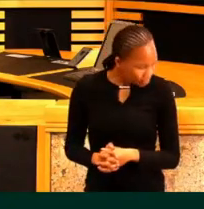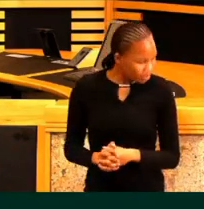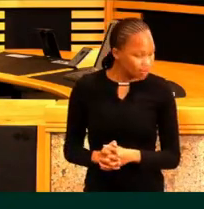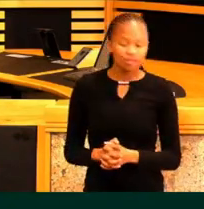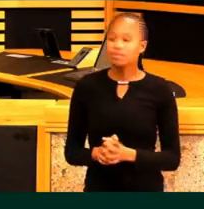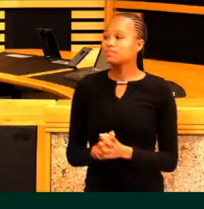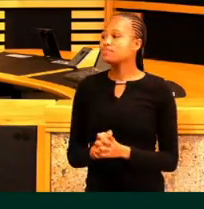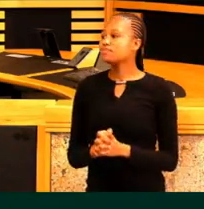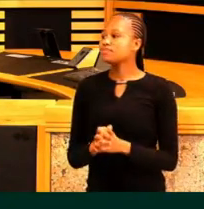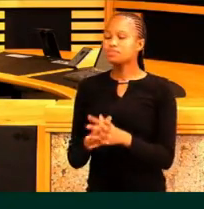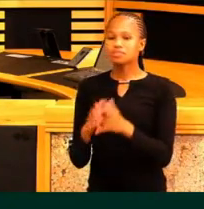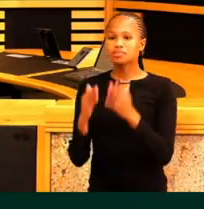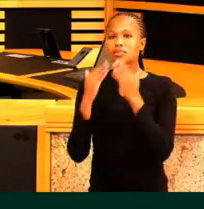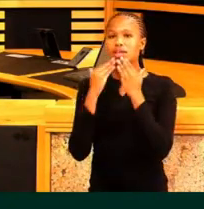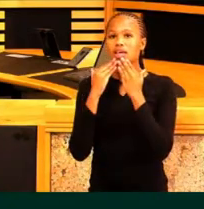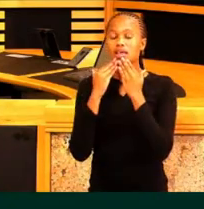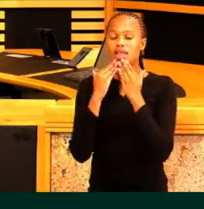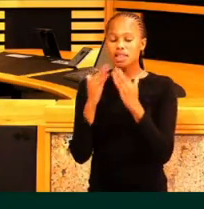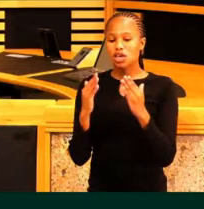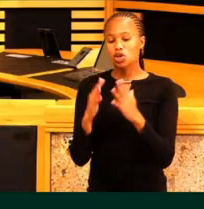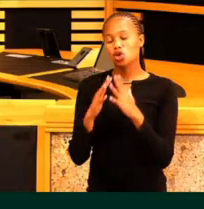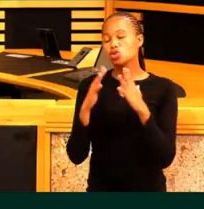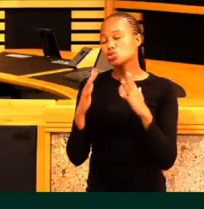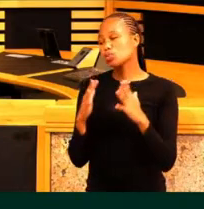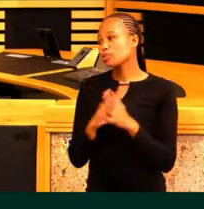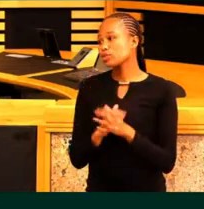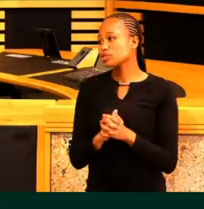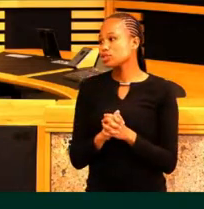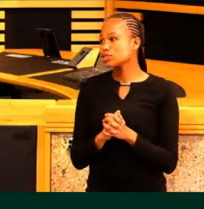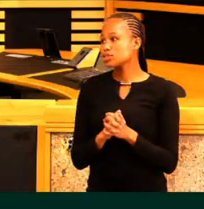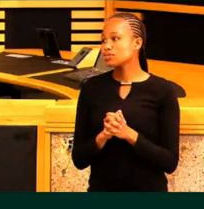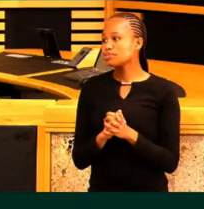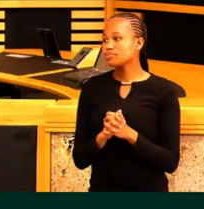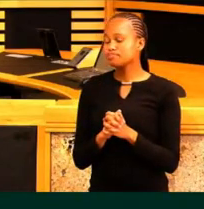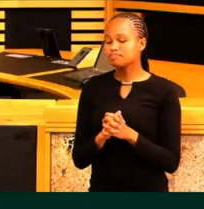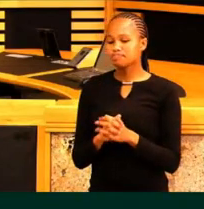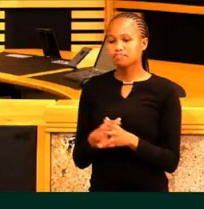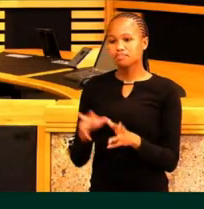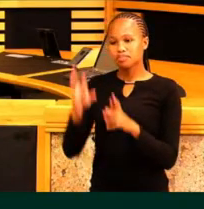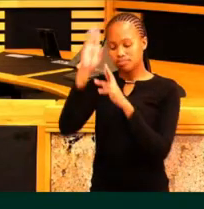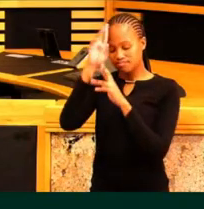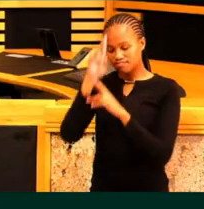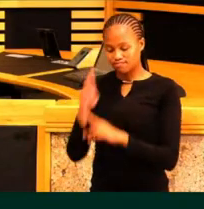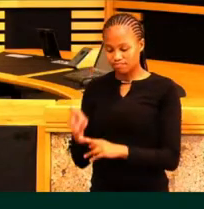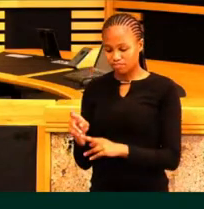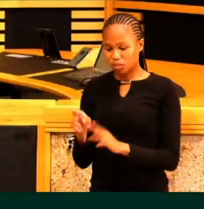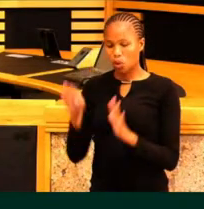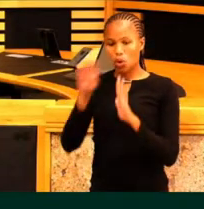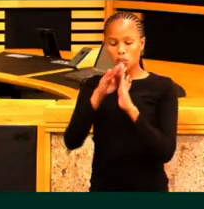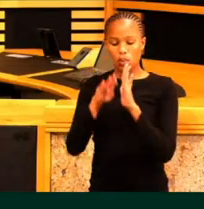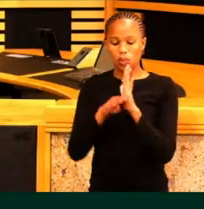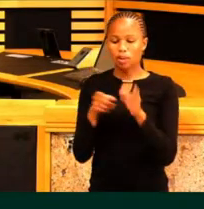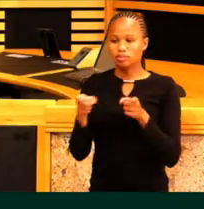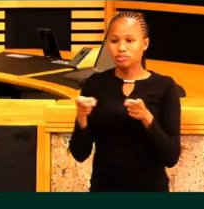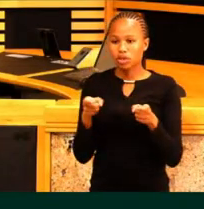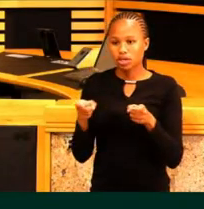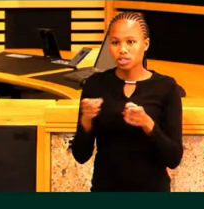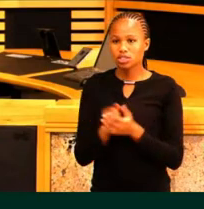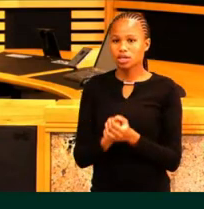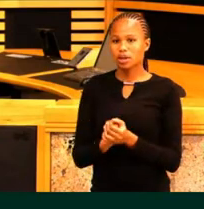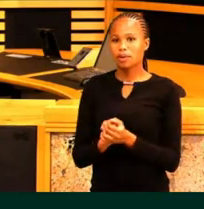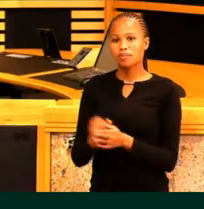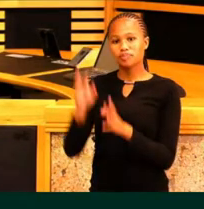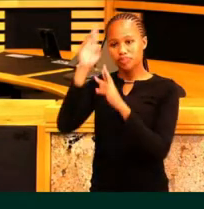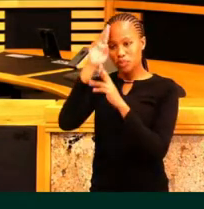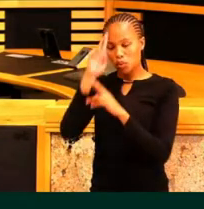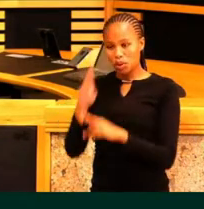thank you thank you very much honorable program director honorable